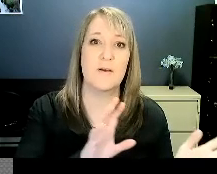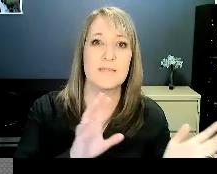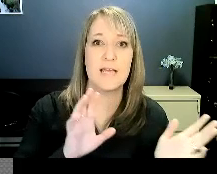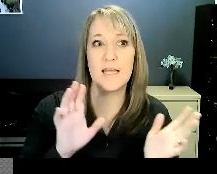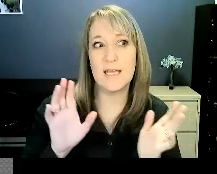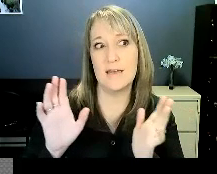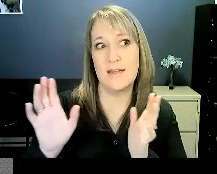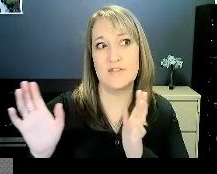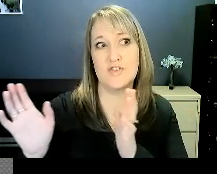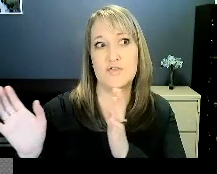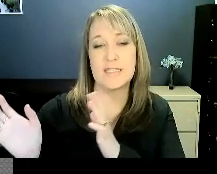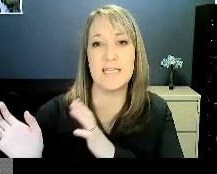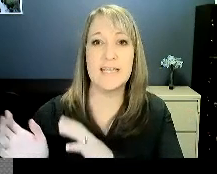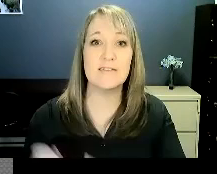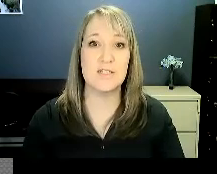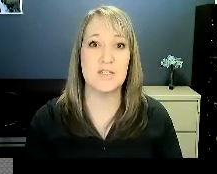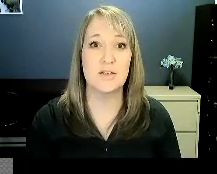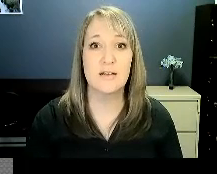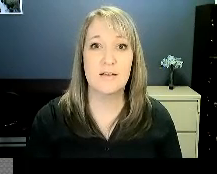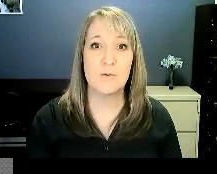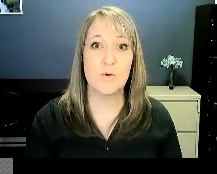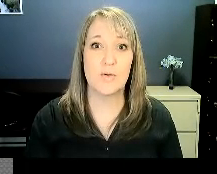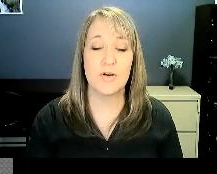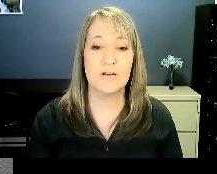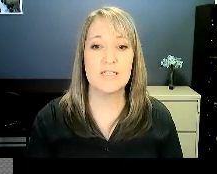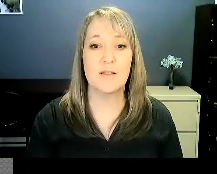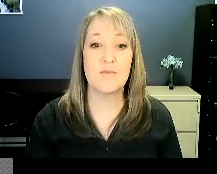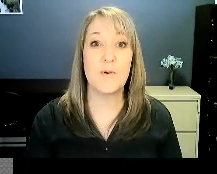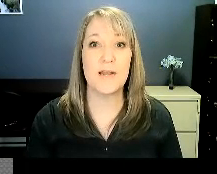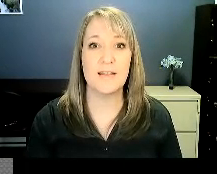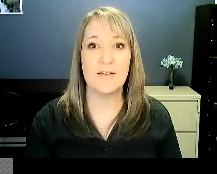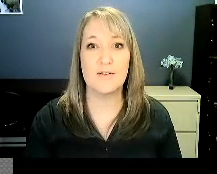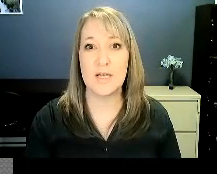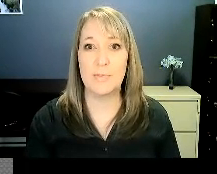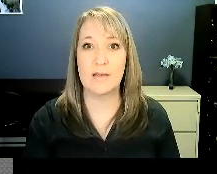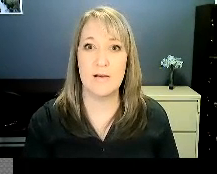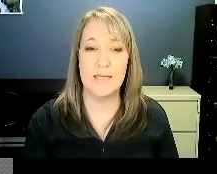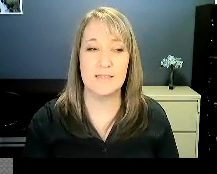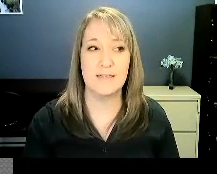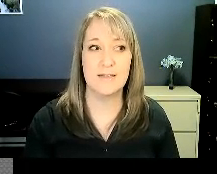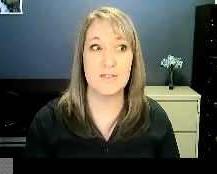moving from signing in strictly English word order to throwing in a little